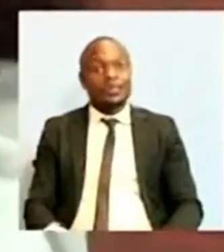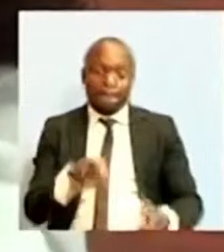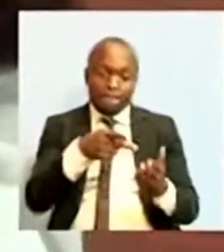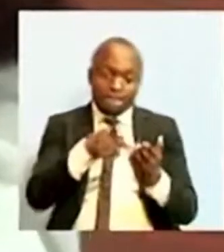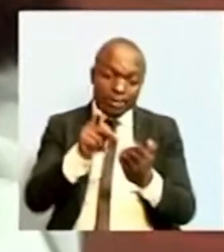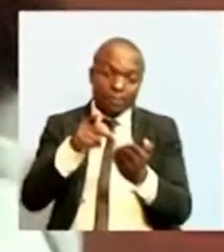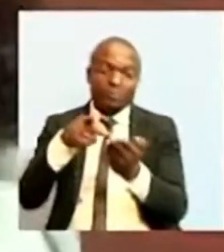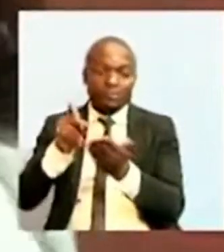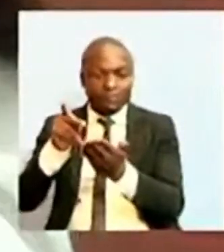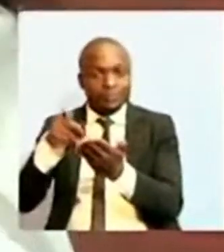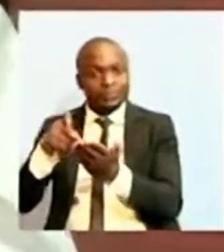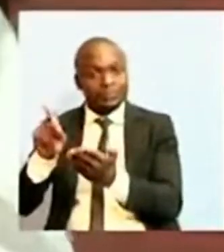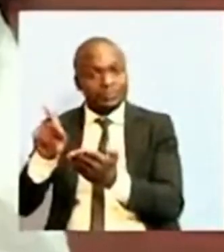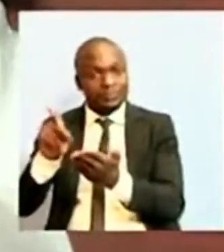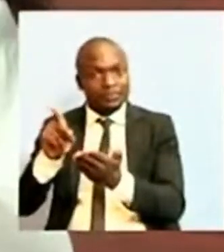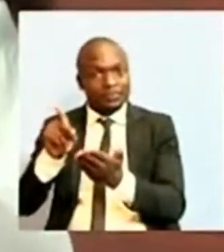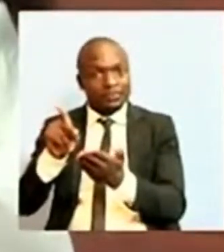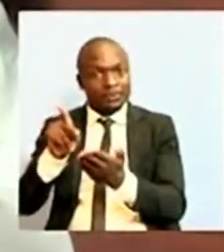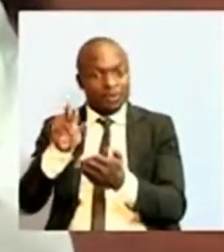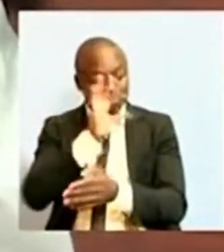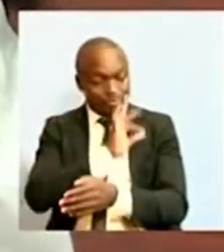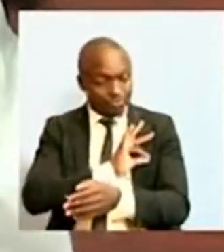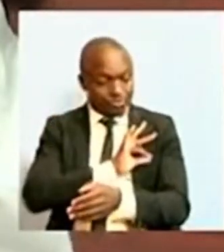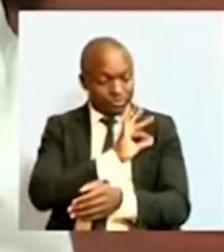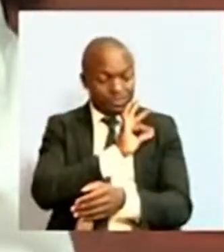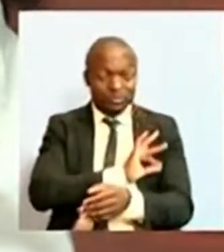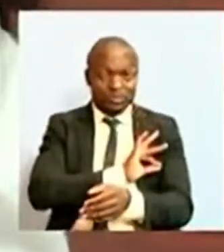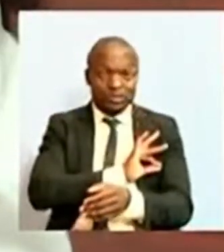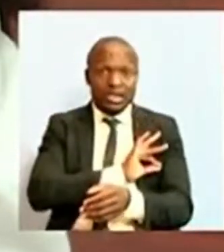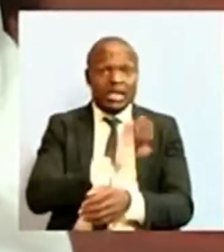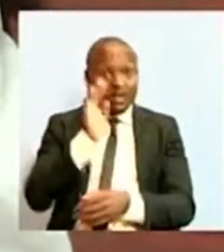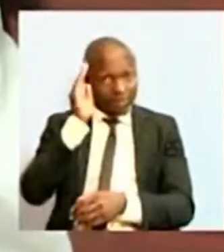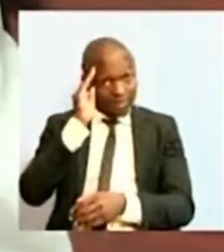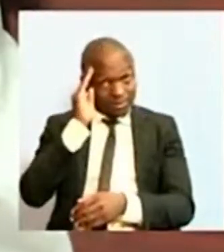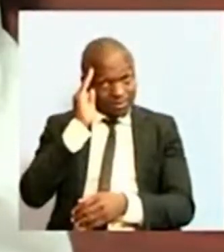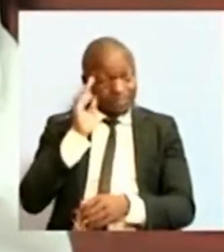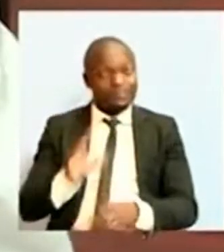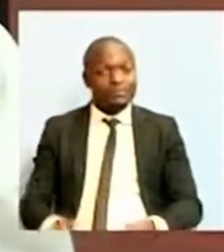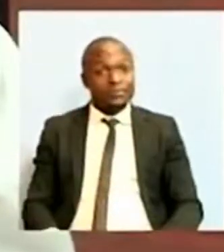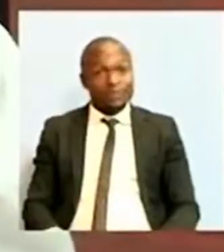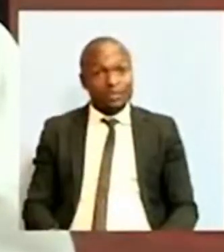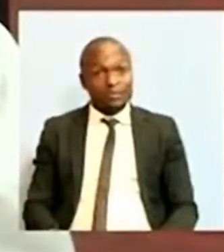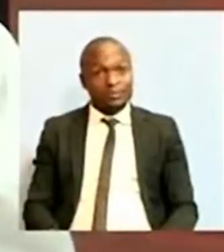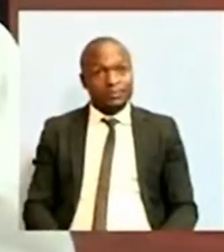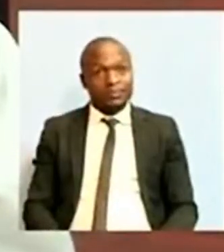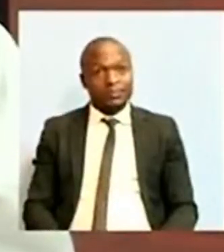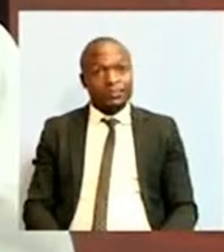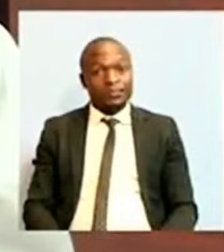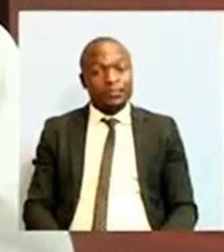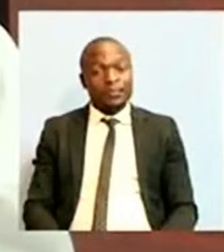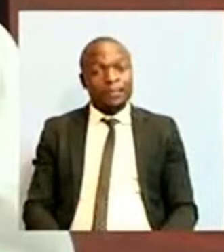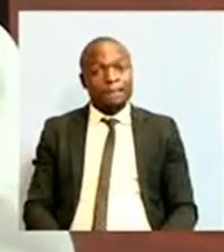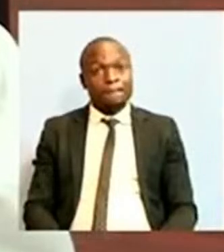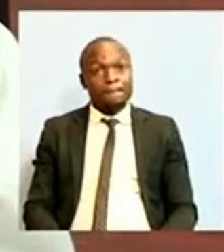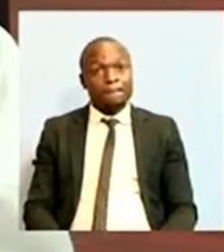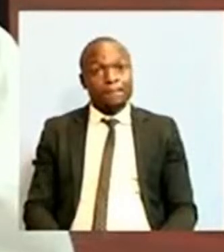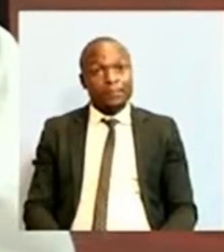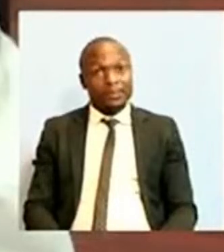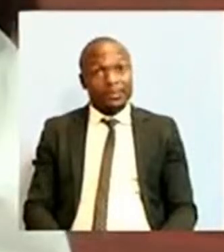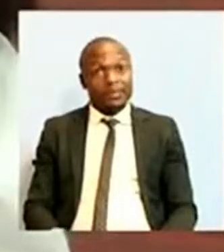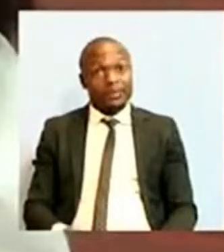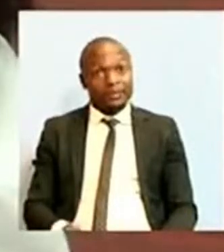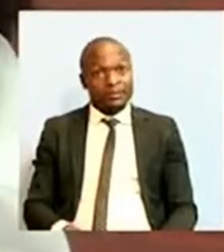payments in terms of emoluments. So I know for a fact, because I'm coming also, Chair, from a mining